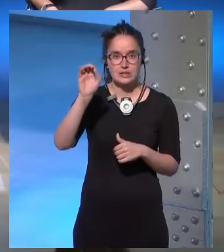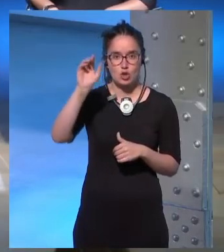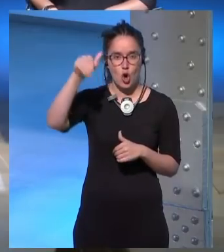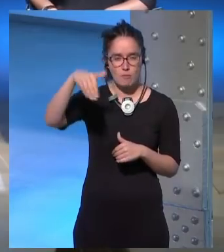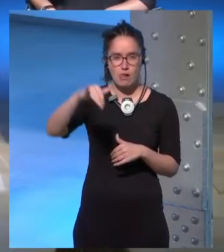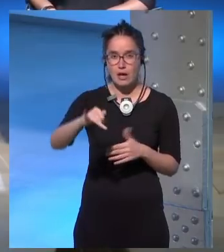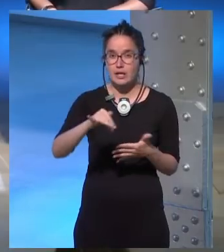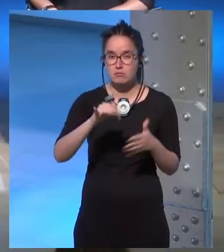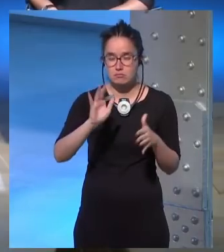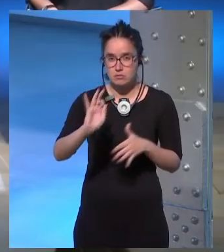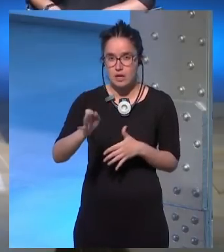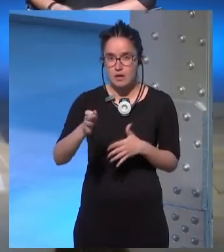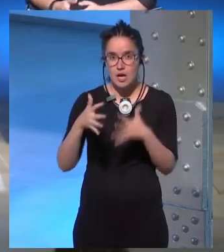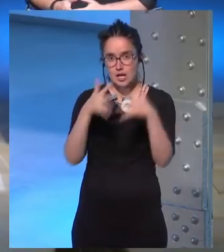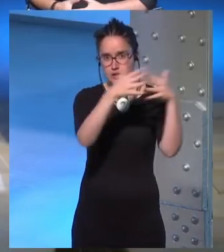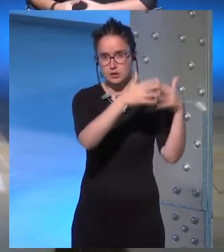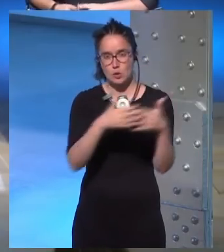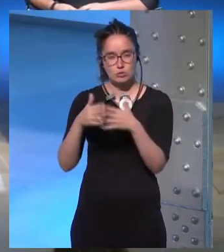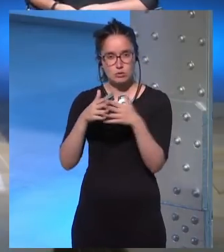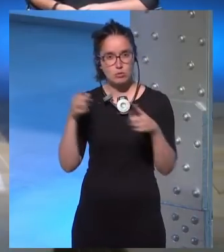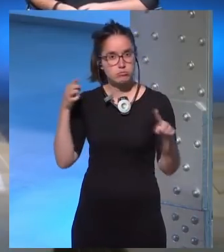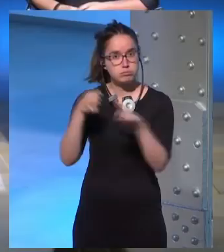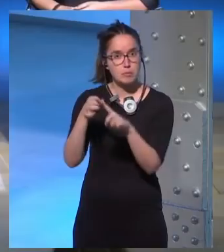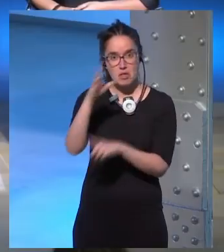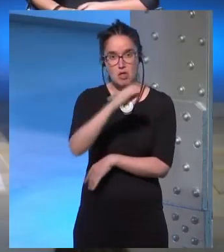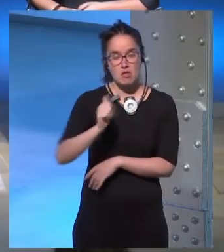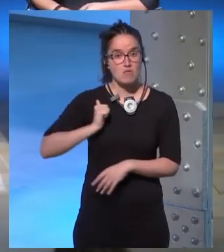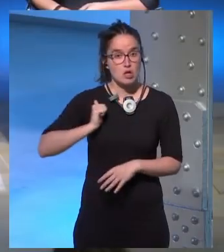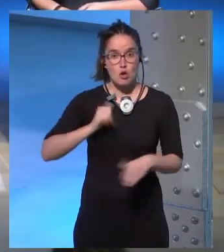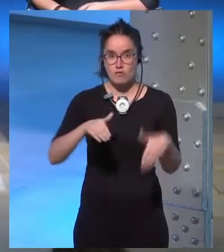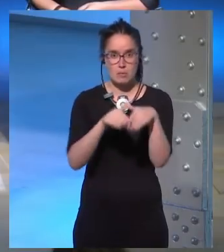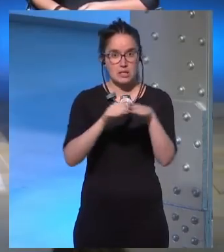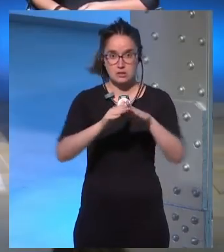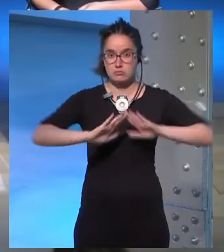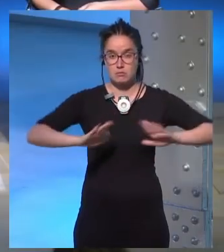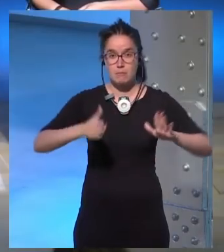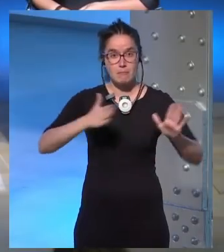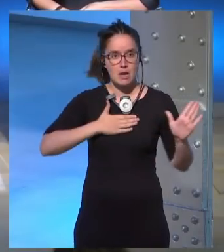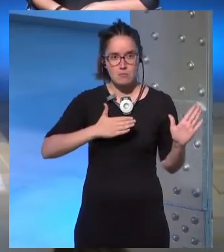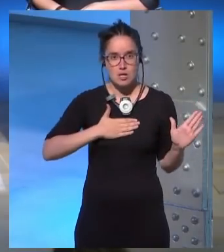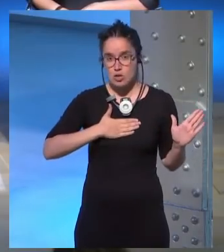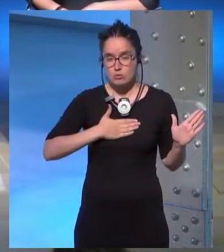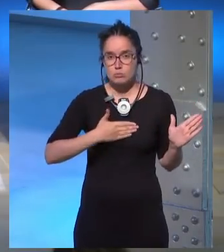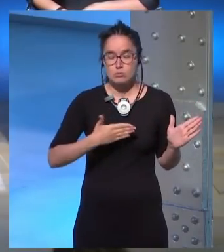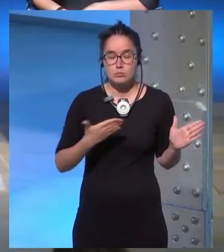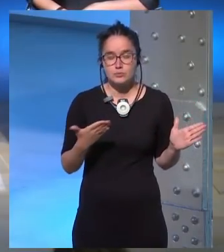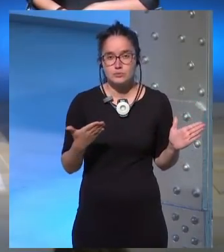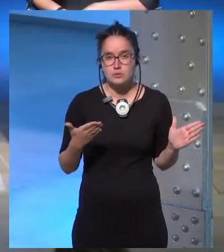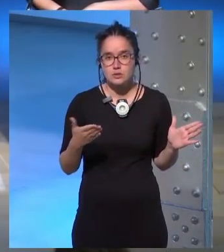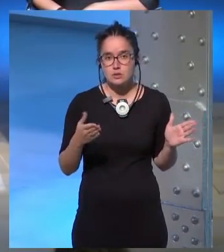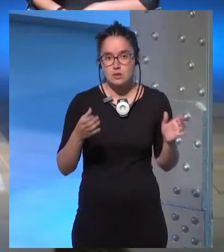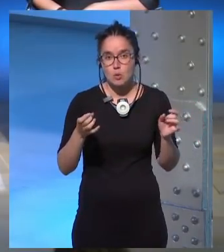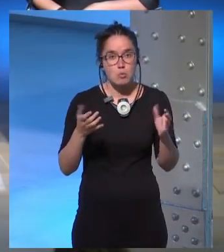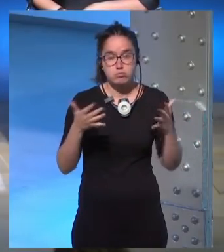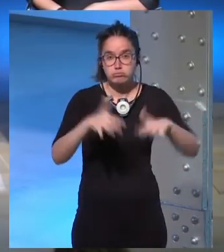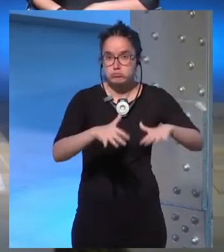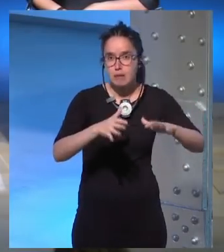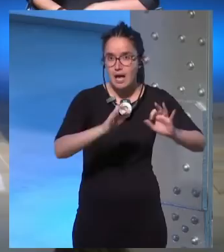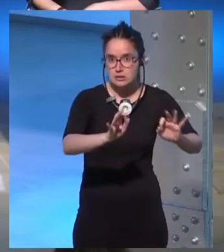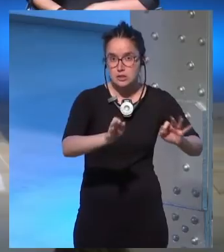fiction. To me, it's like any other niche. It's saying I'm going to have a steampunk convention, and we're going to